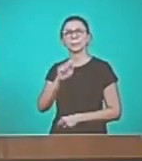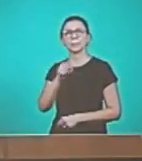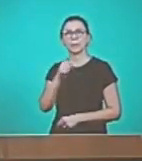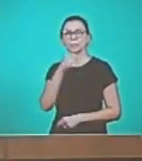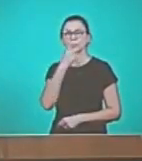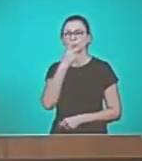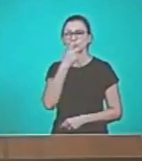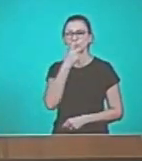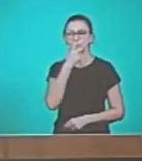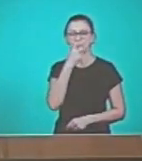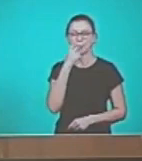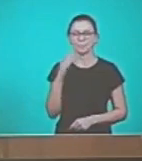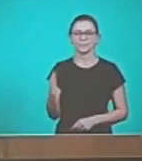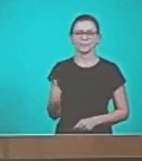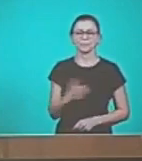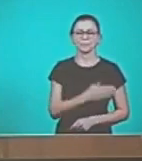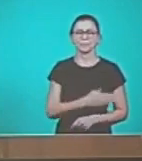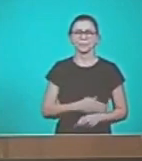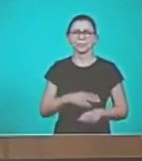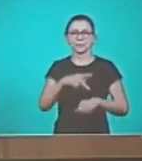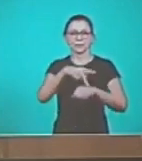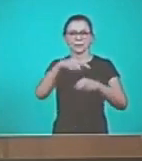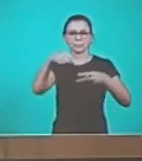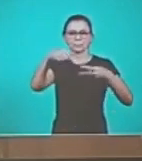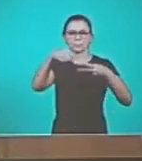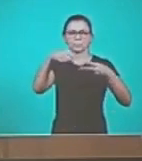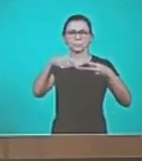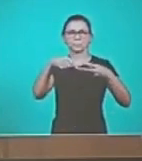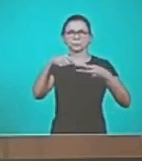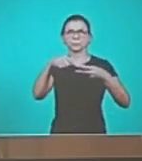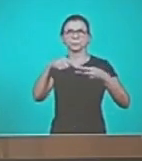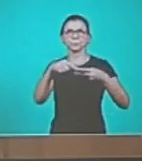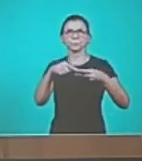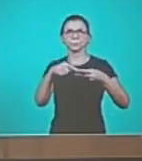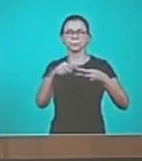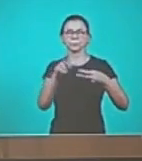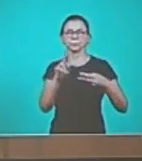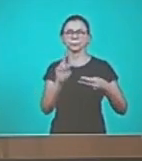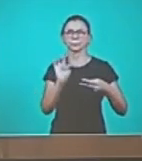Meribah. So my brethren, the Urim and